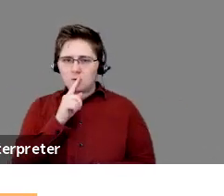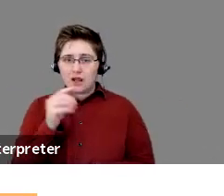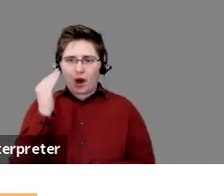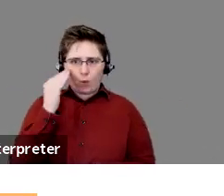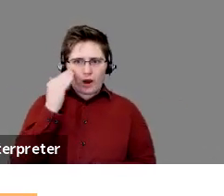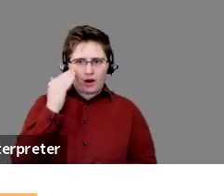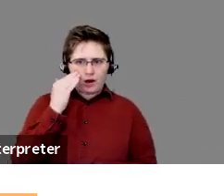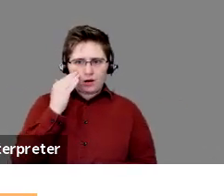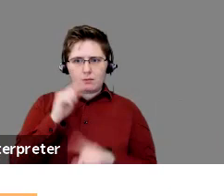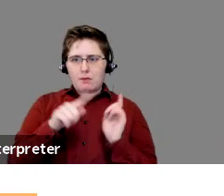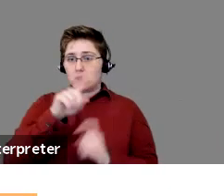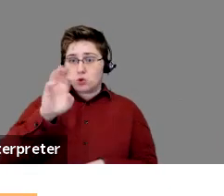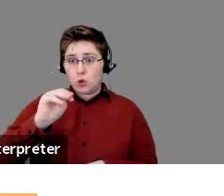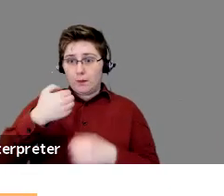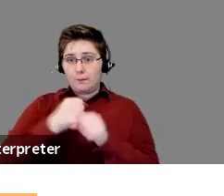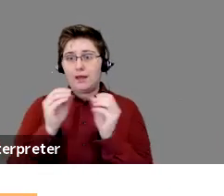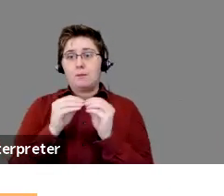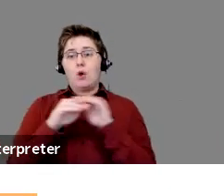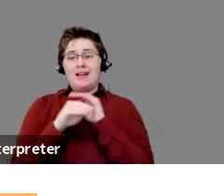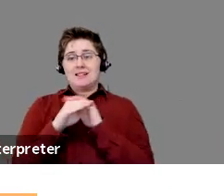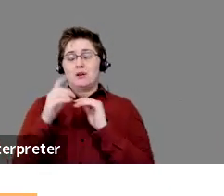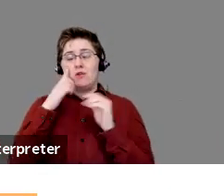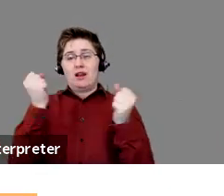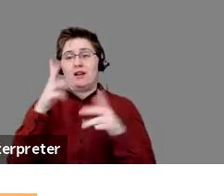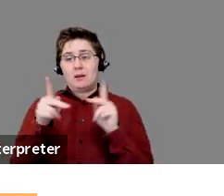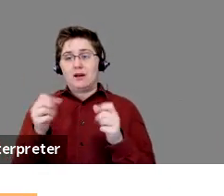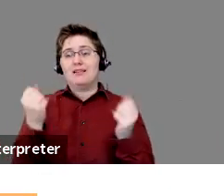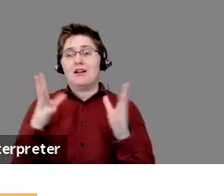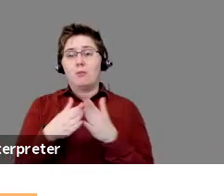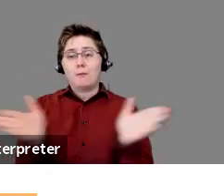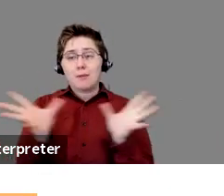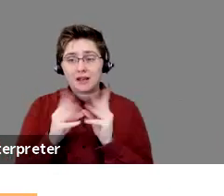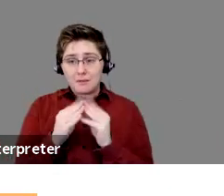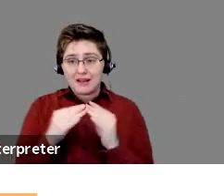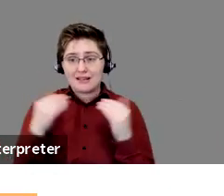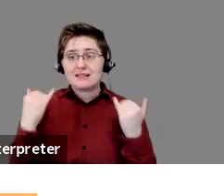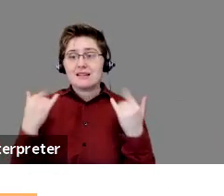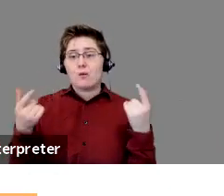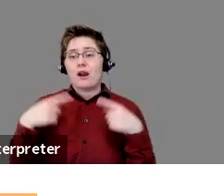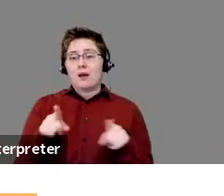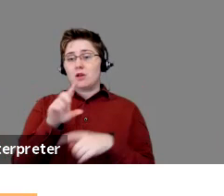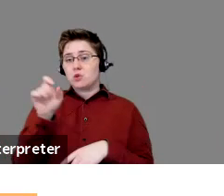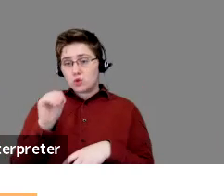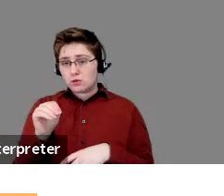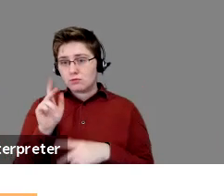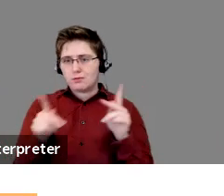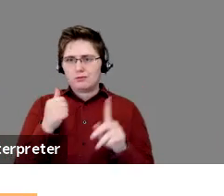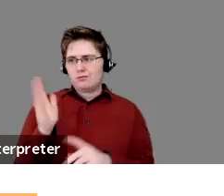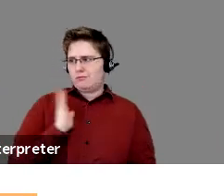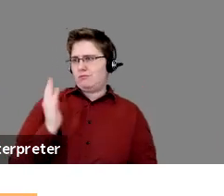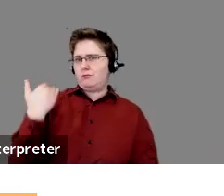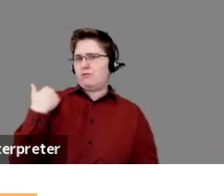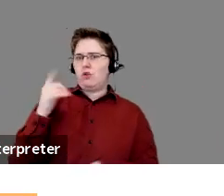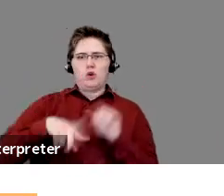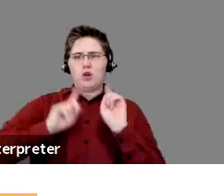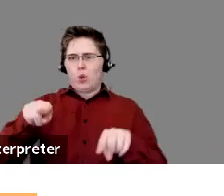this. Zoom has made it a lot more accessible for people. A lot of public meetings are now happening on Zoom, and so people that weren't able to go